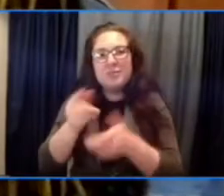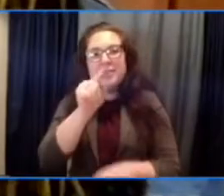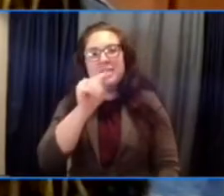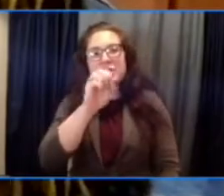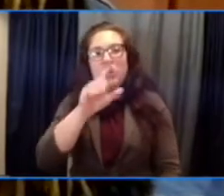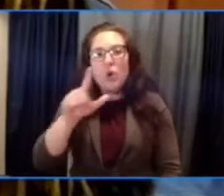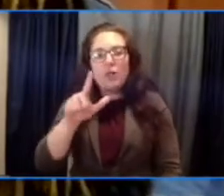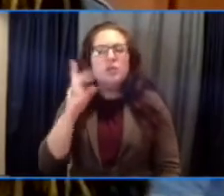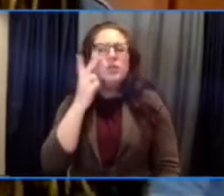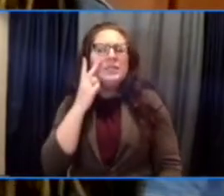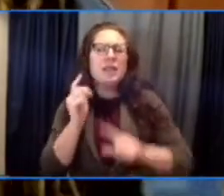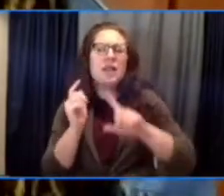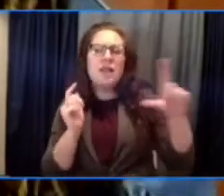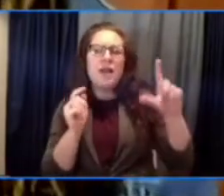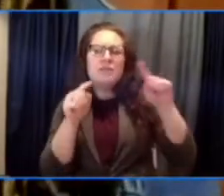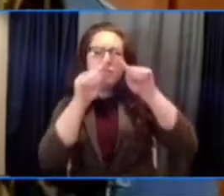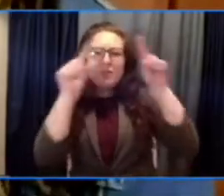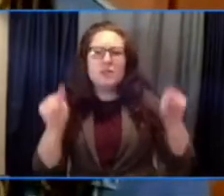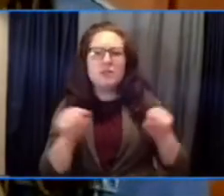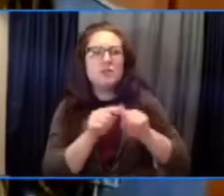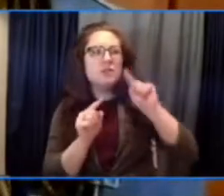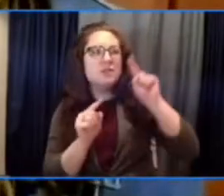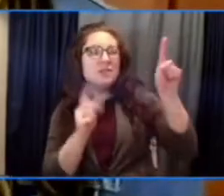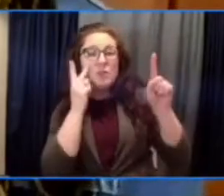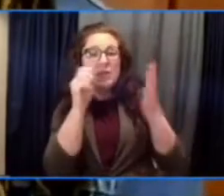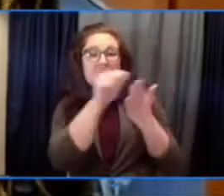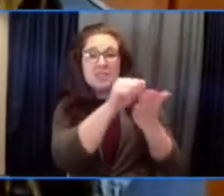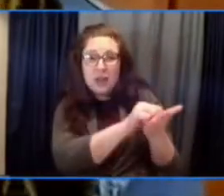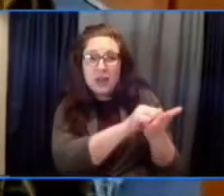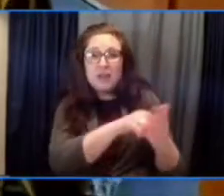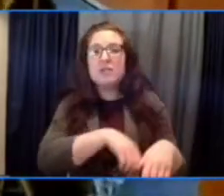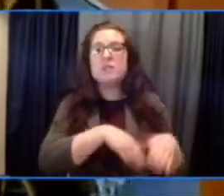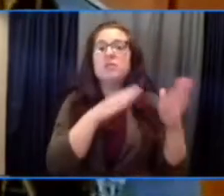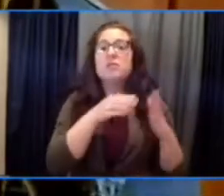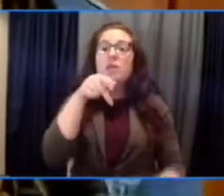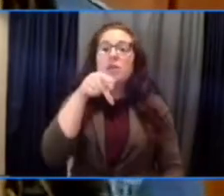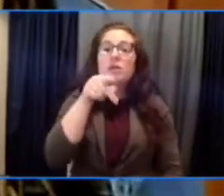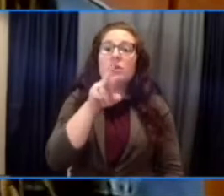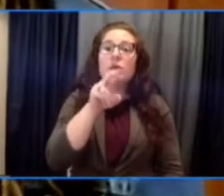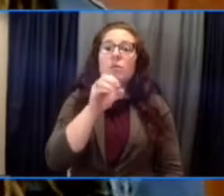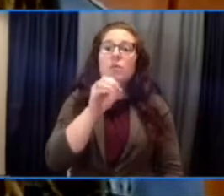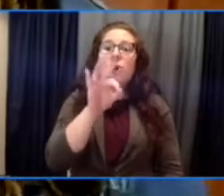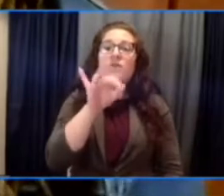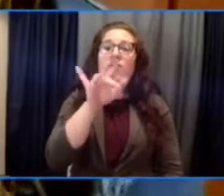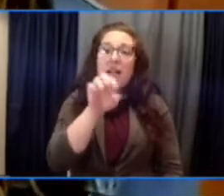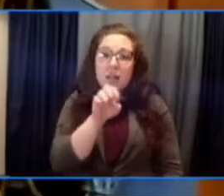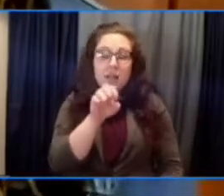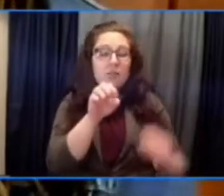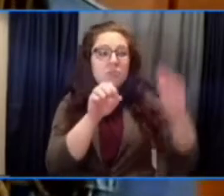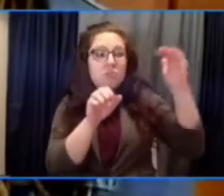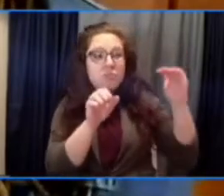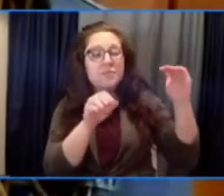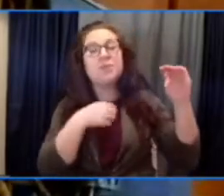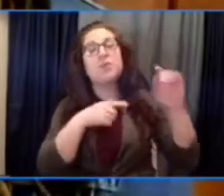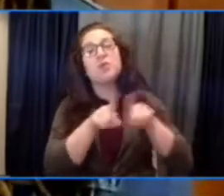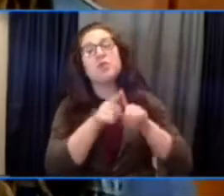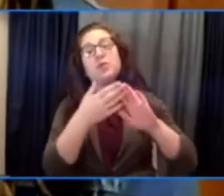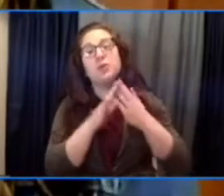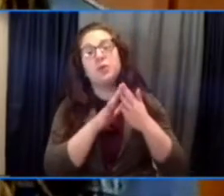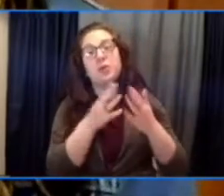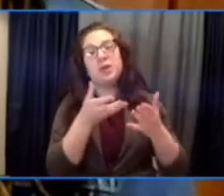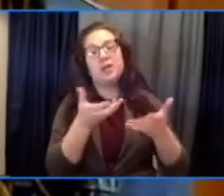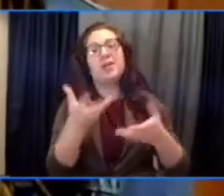engagement tools such as the agenda, profiles. There's some amazing people you should check out. And then also there's a community engagement tab where